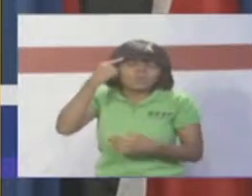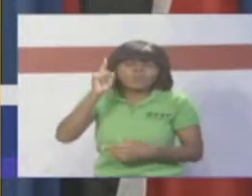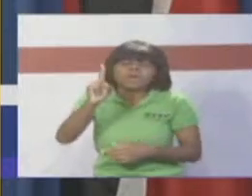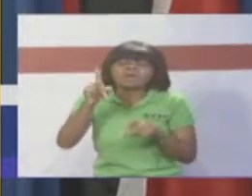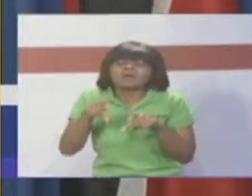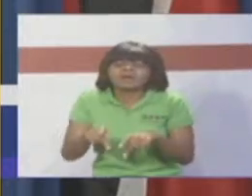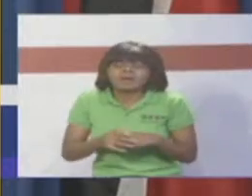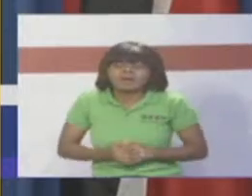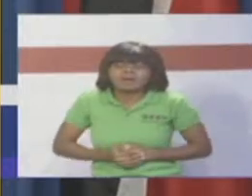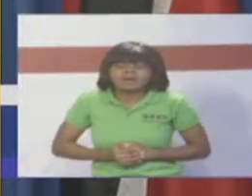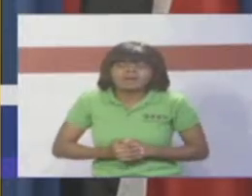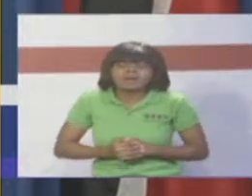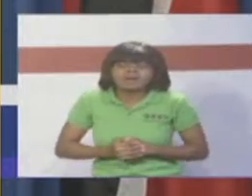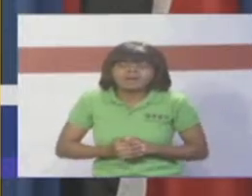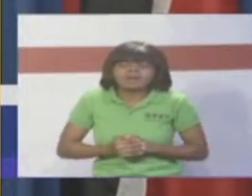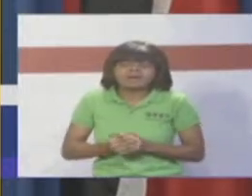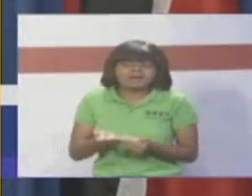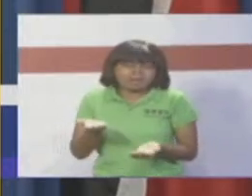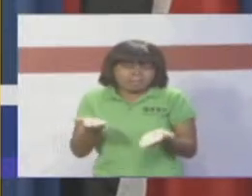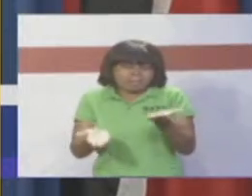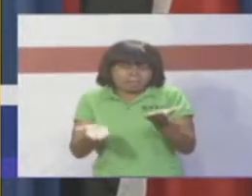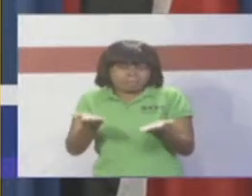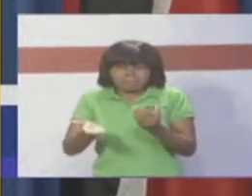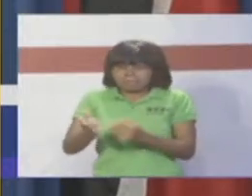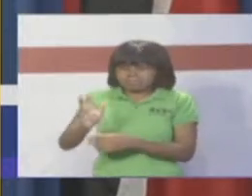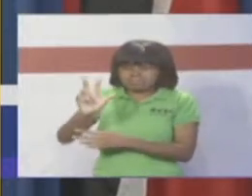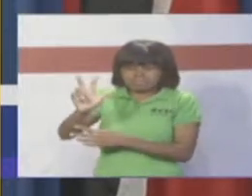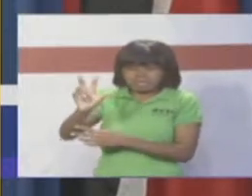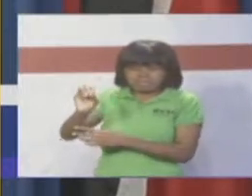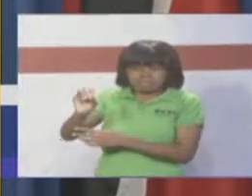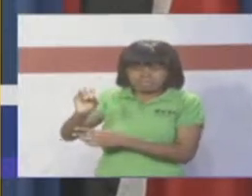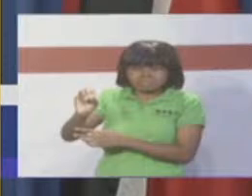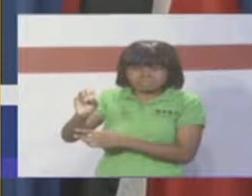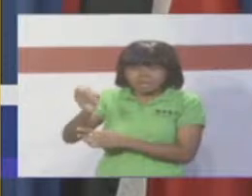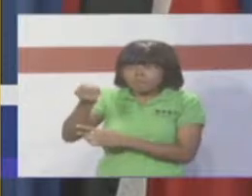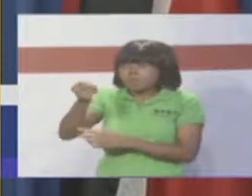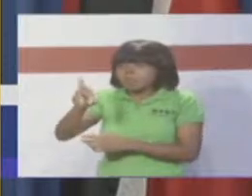is approximately $30,000 or $40,000 US.